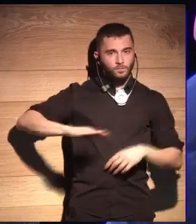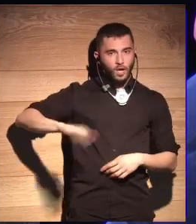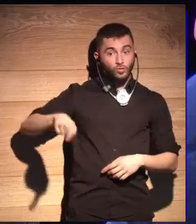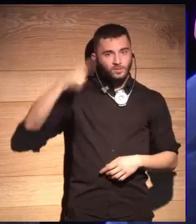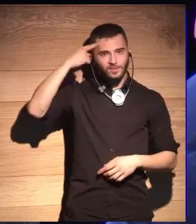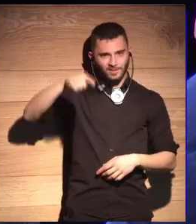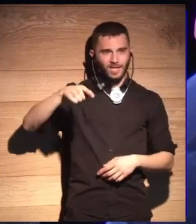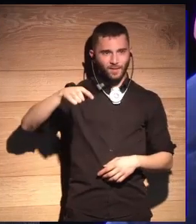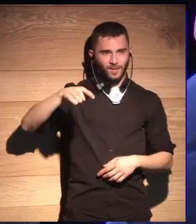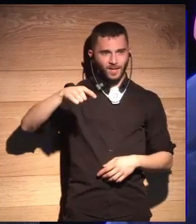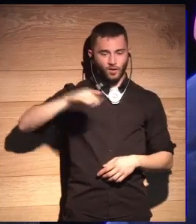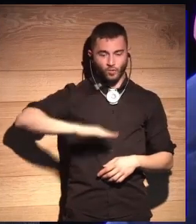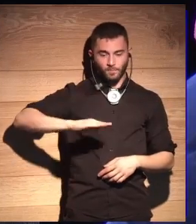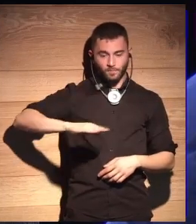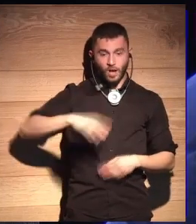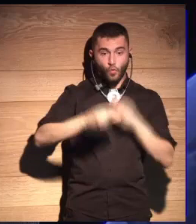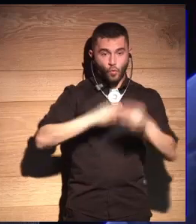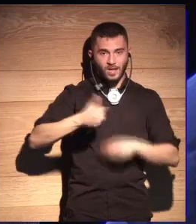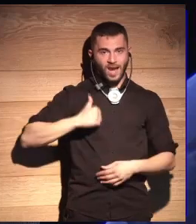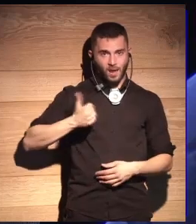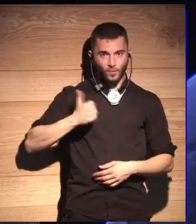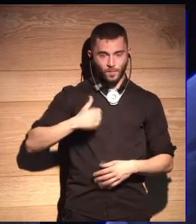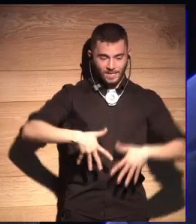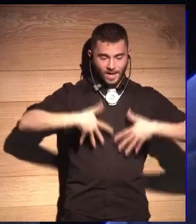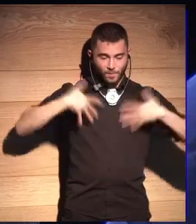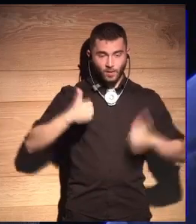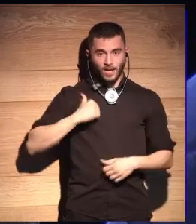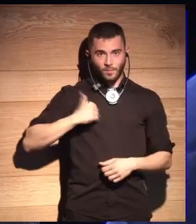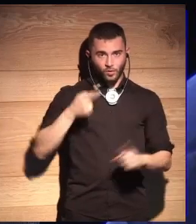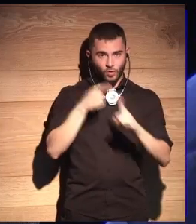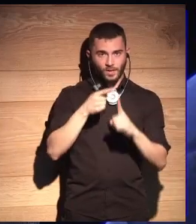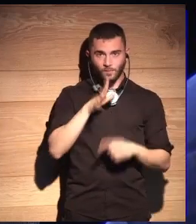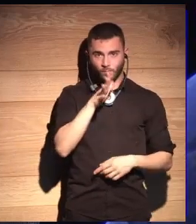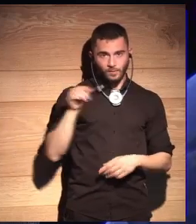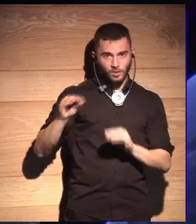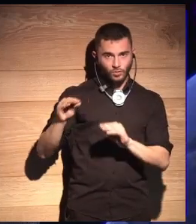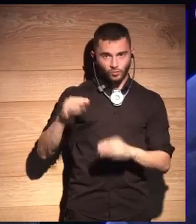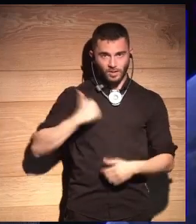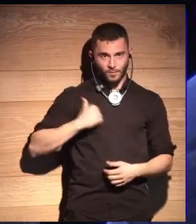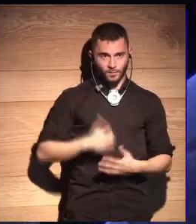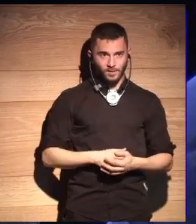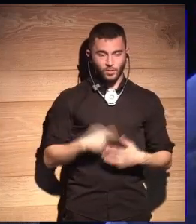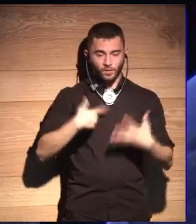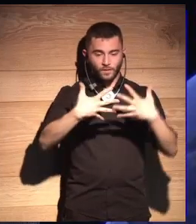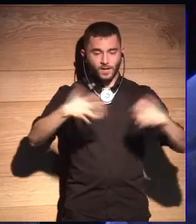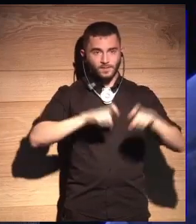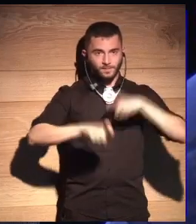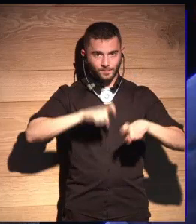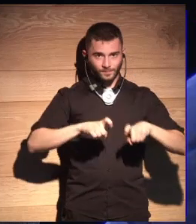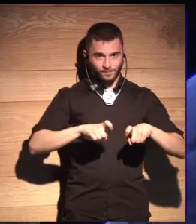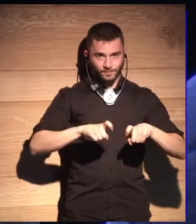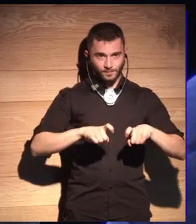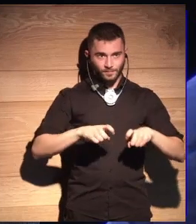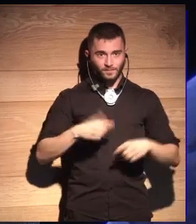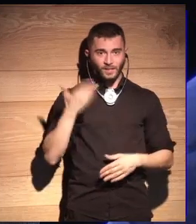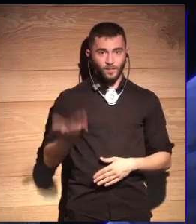The evil ones, in inverted commas, they use it and they take advantage of emotions for their own benefit and for their own cause. And I